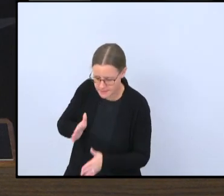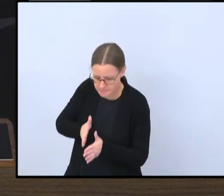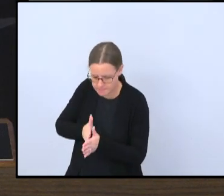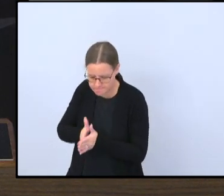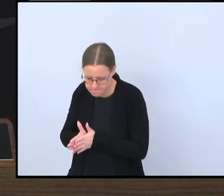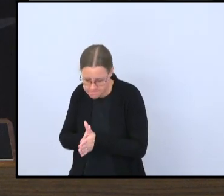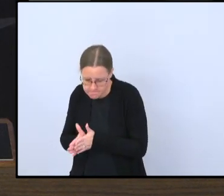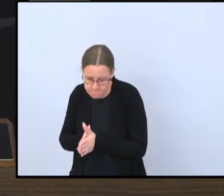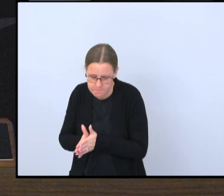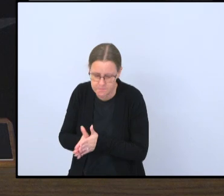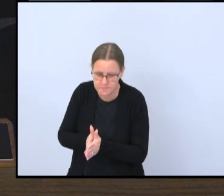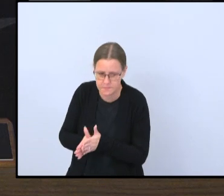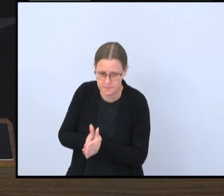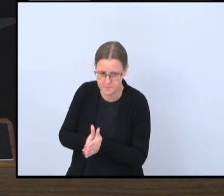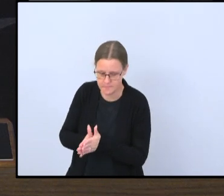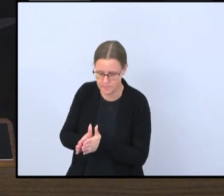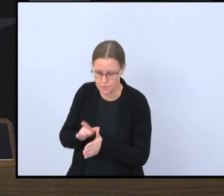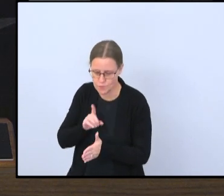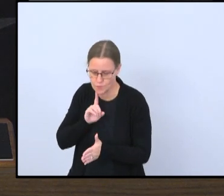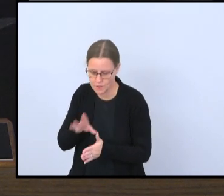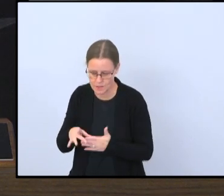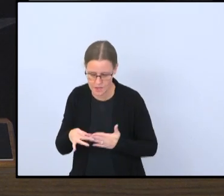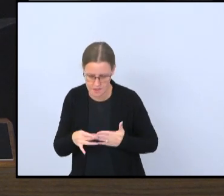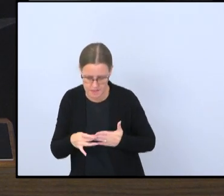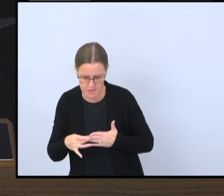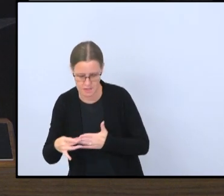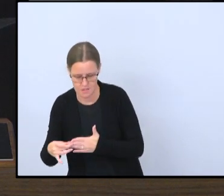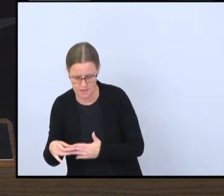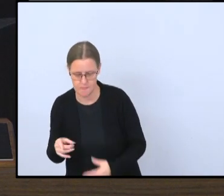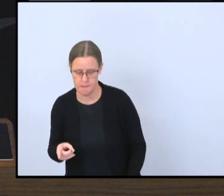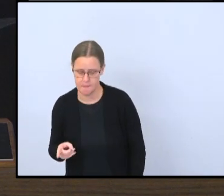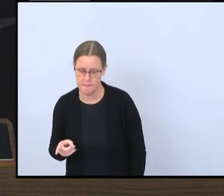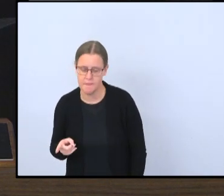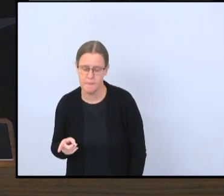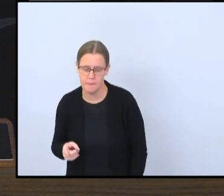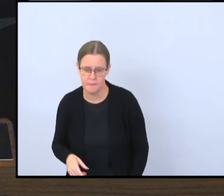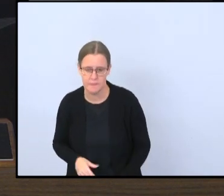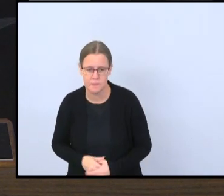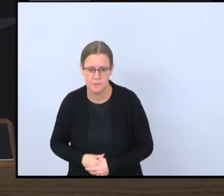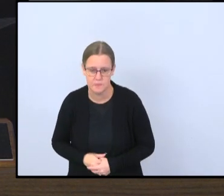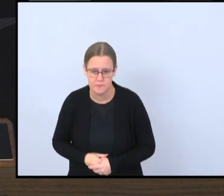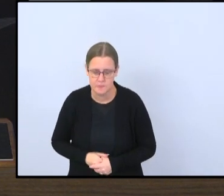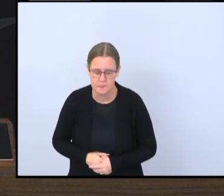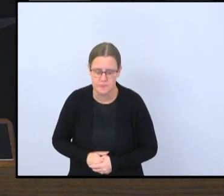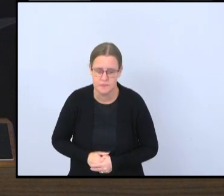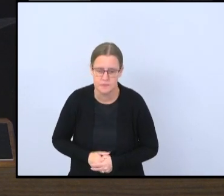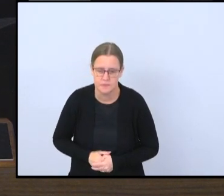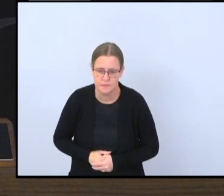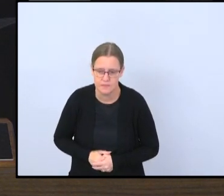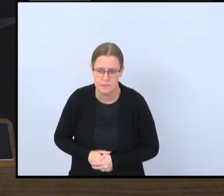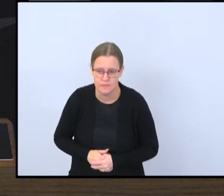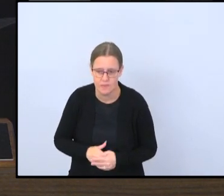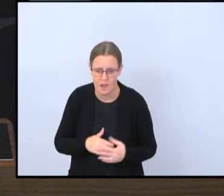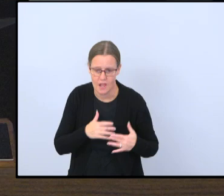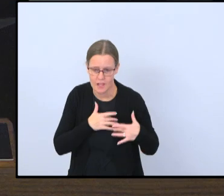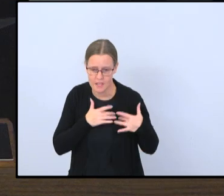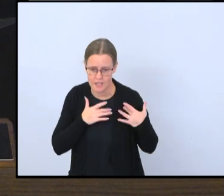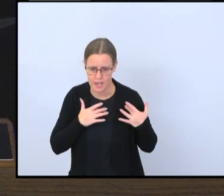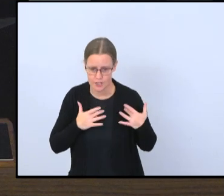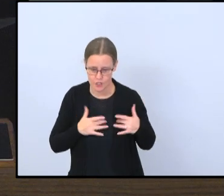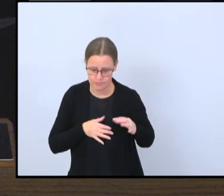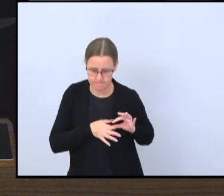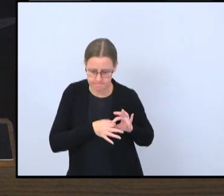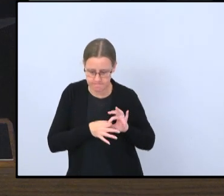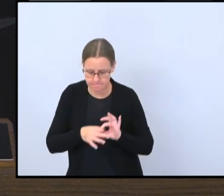motivations lead him forward. He has a heart for people.